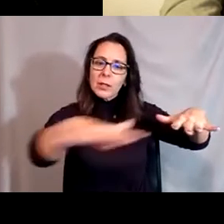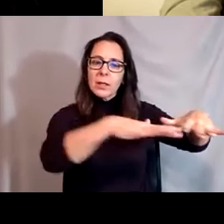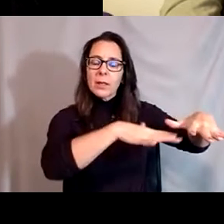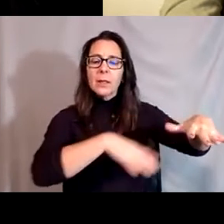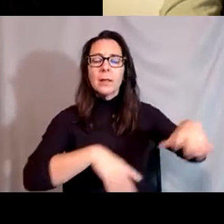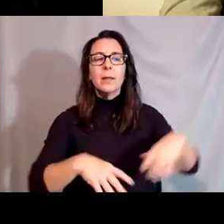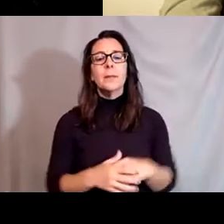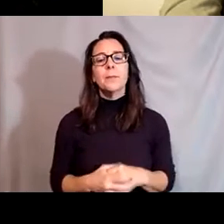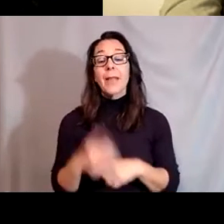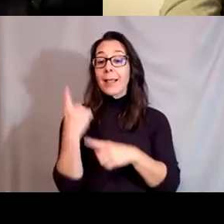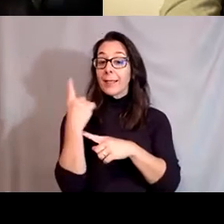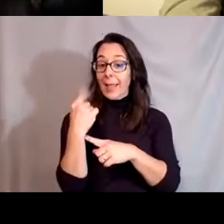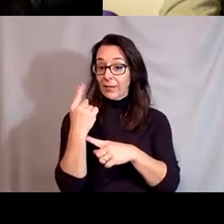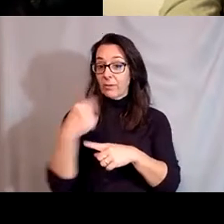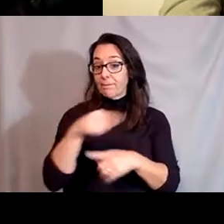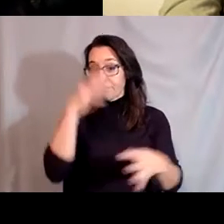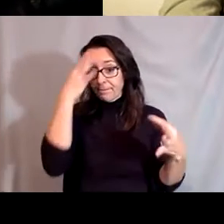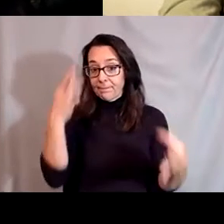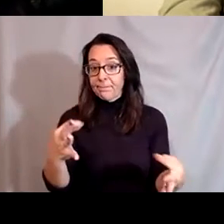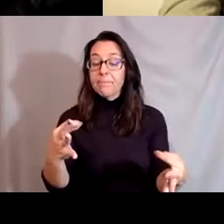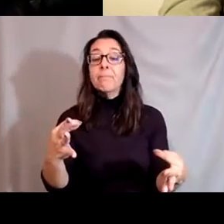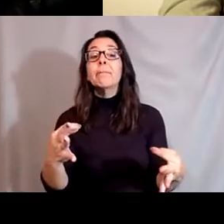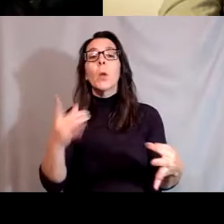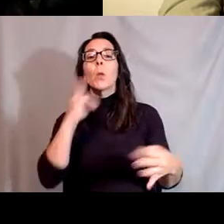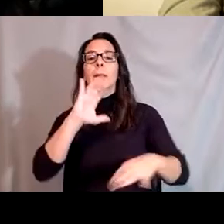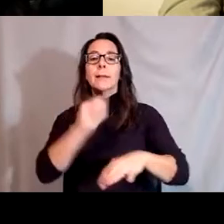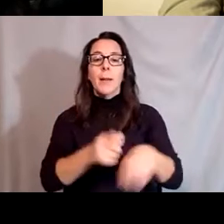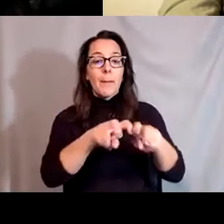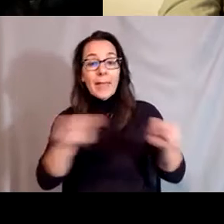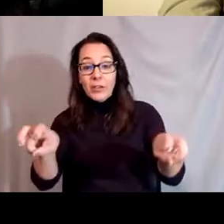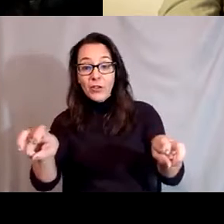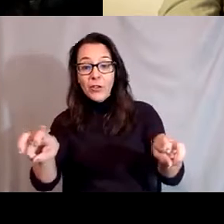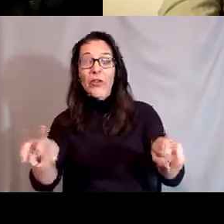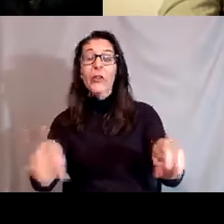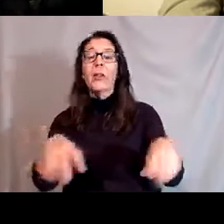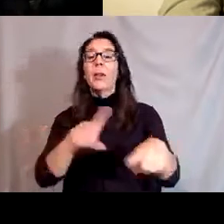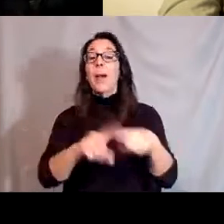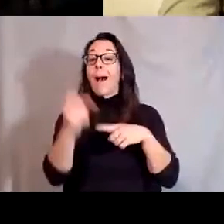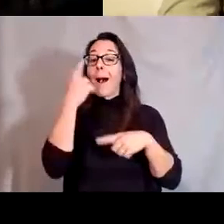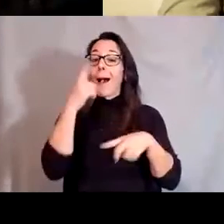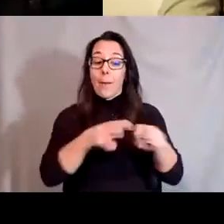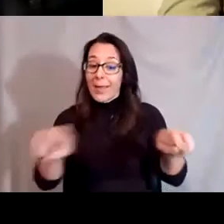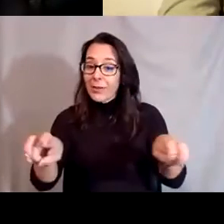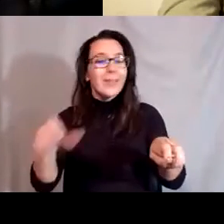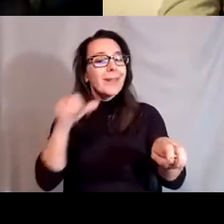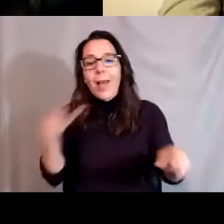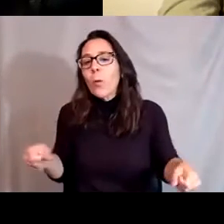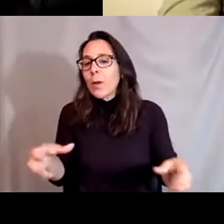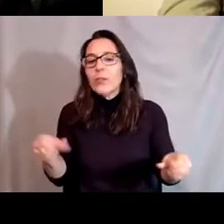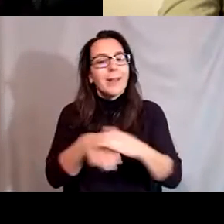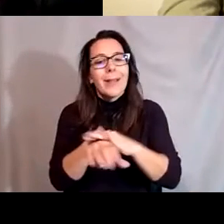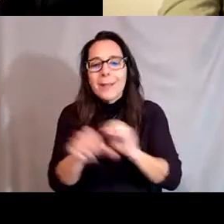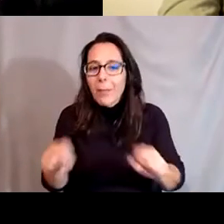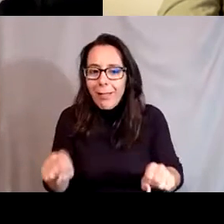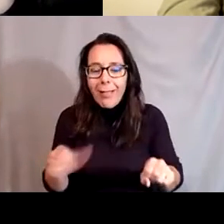about putting in benches, but where they were going to put in the benches weren't wheelchair accessible. You would have to go up a little bit of a slope in a grassy